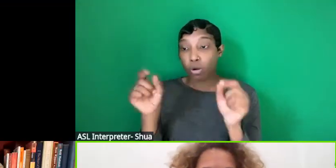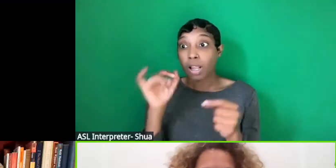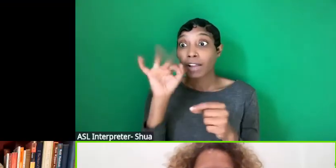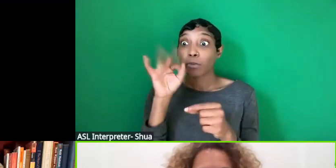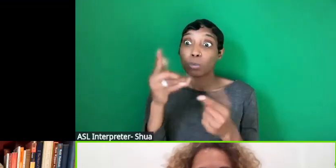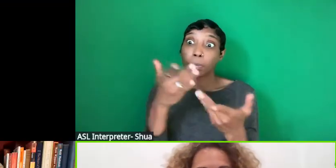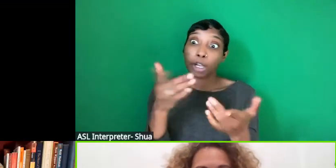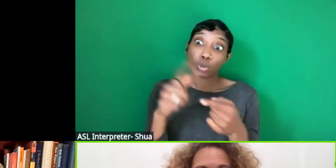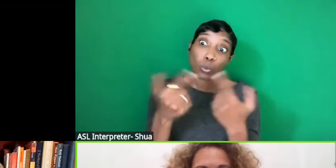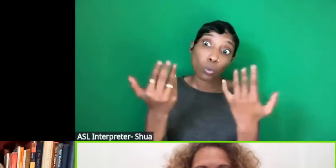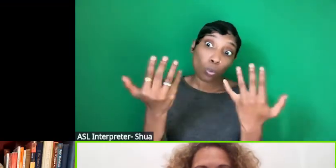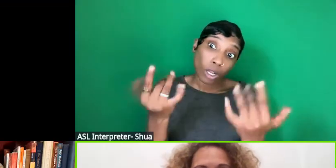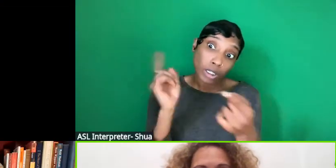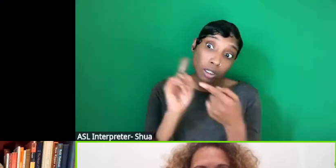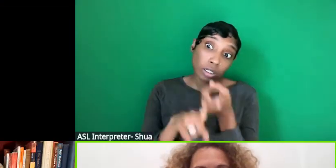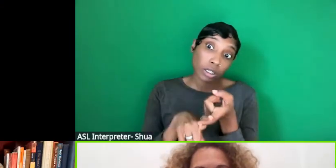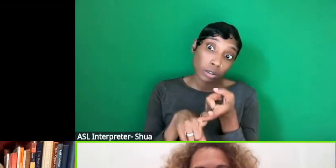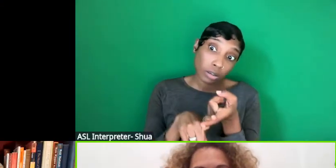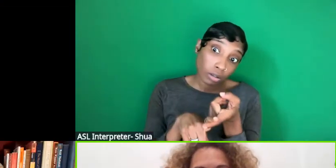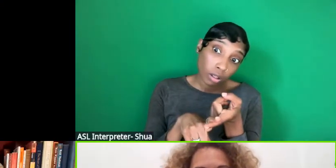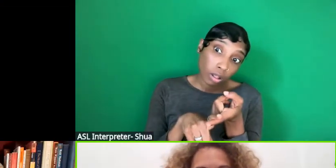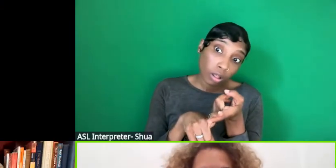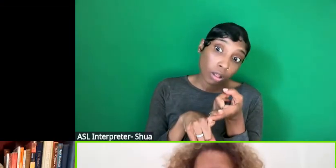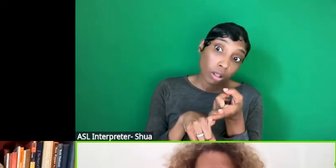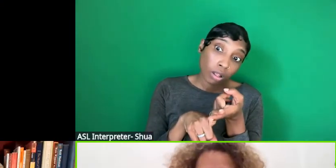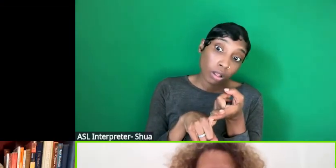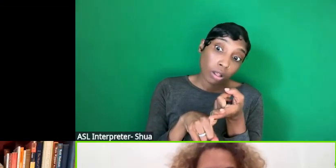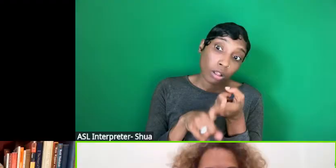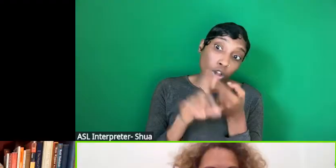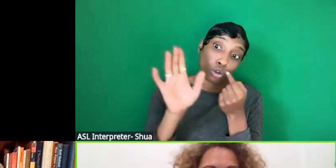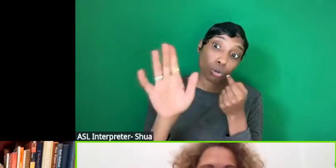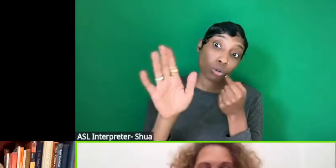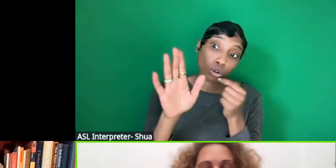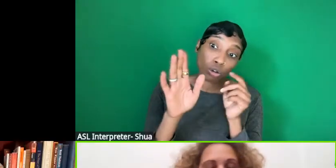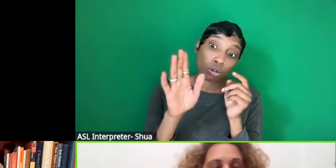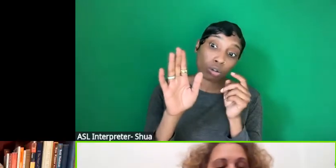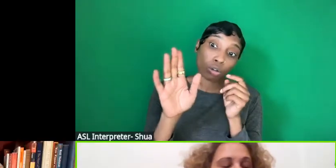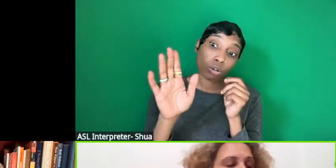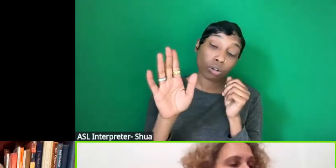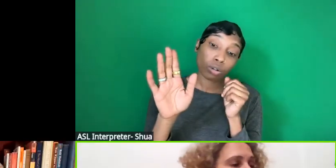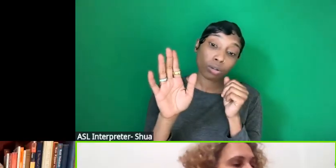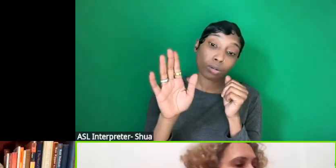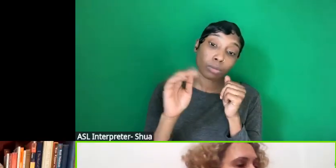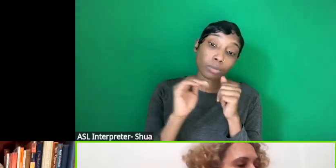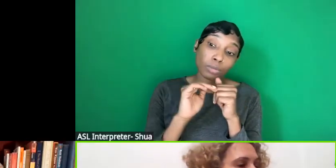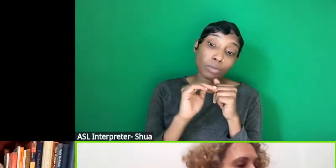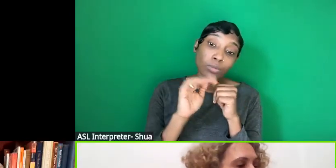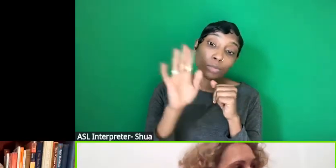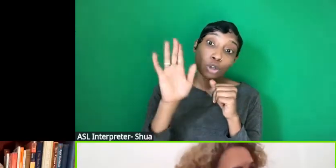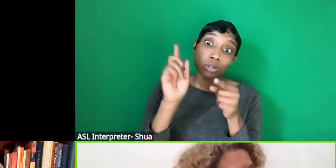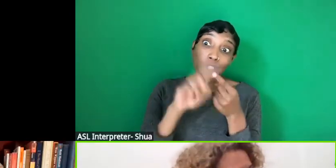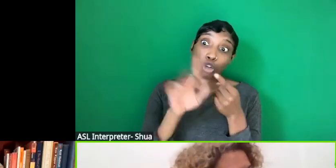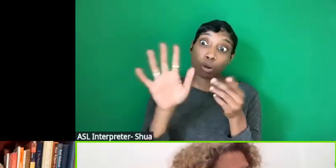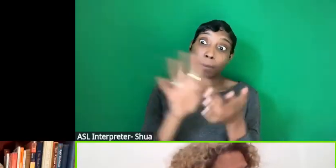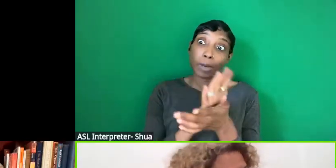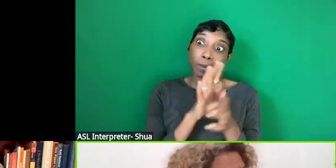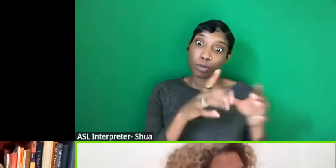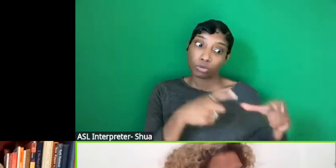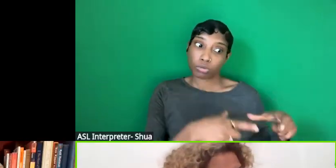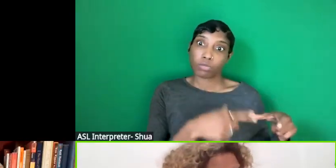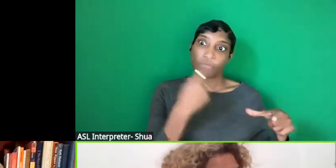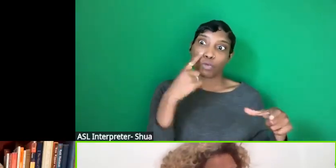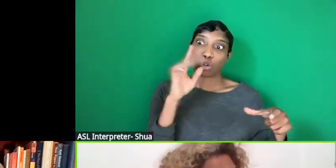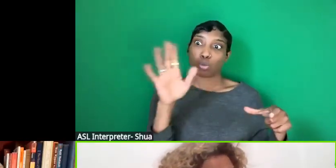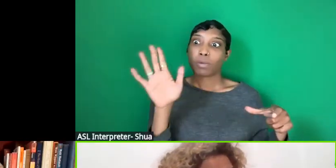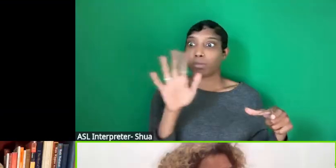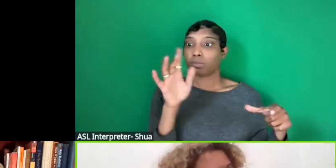wait until your paper is done for your embellishment. So here, I just